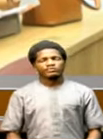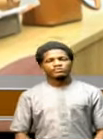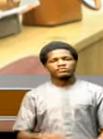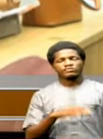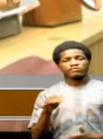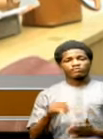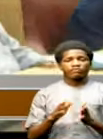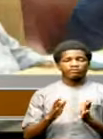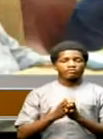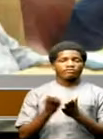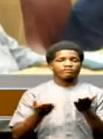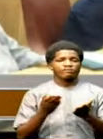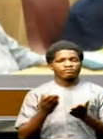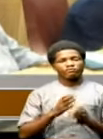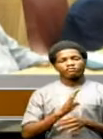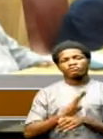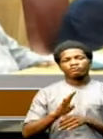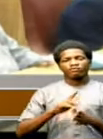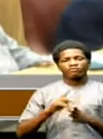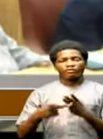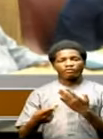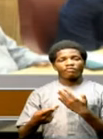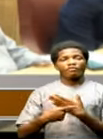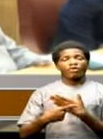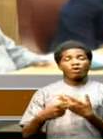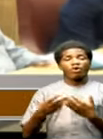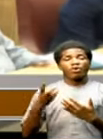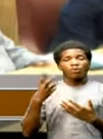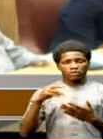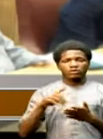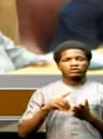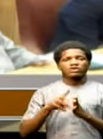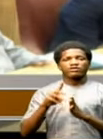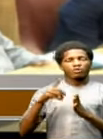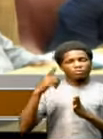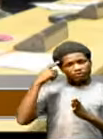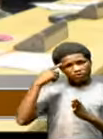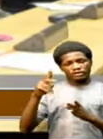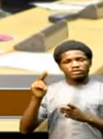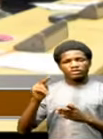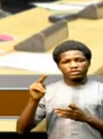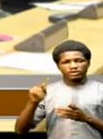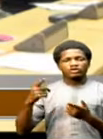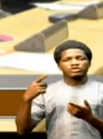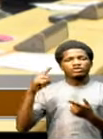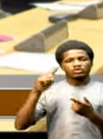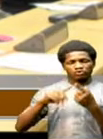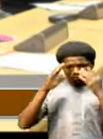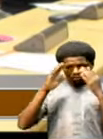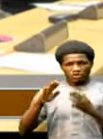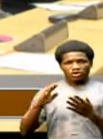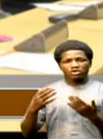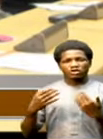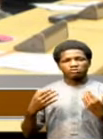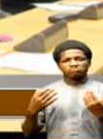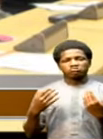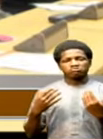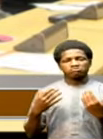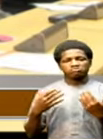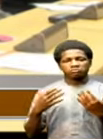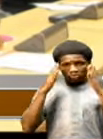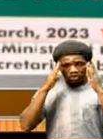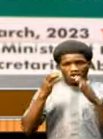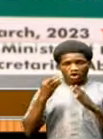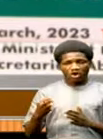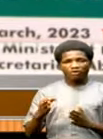Entrepreneurship Program was developed out of the need to pay greater attention to the welfare of public servants who constitute the administrative machinery